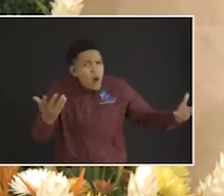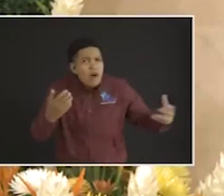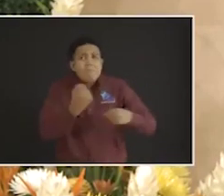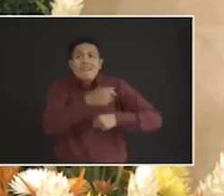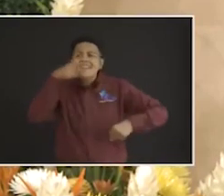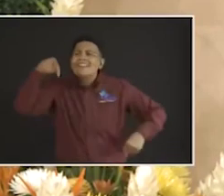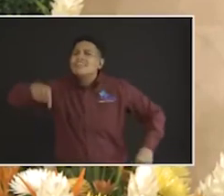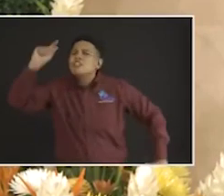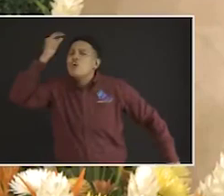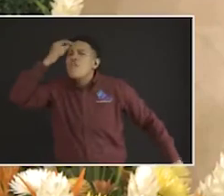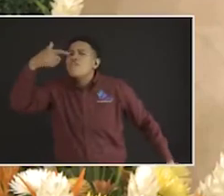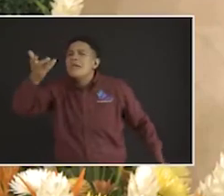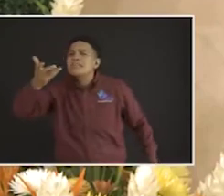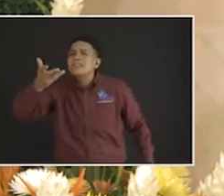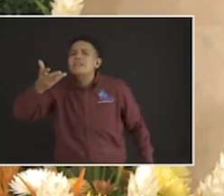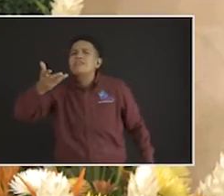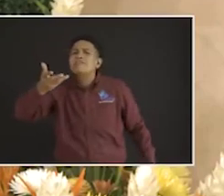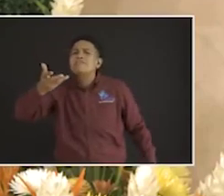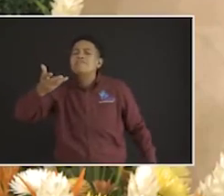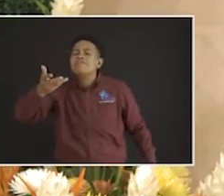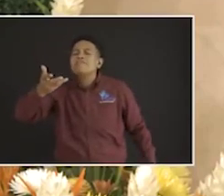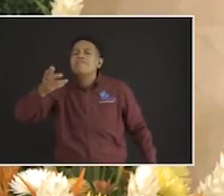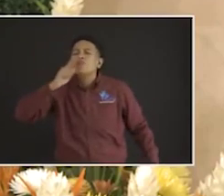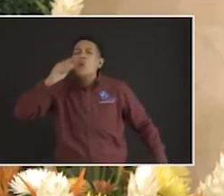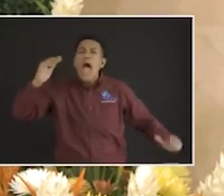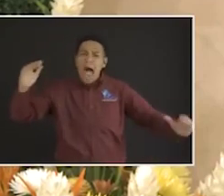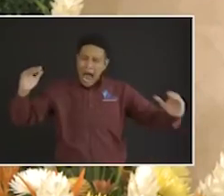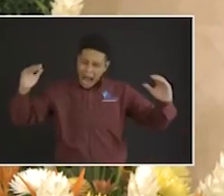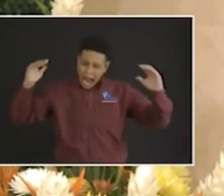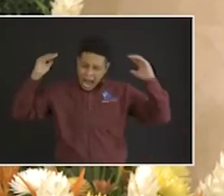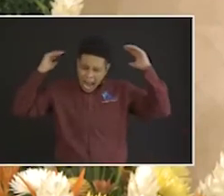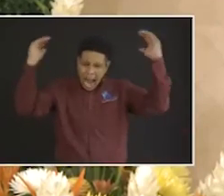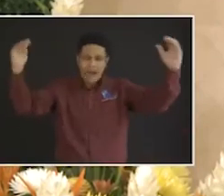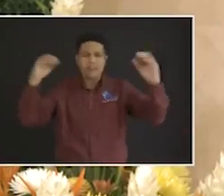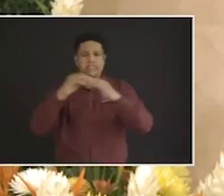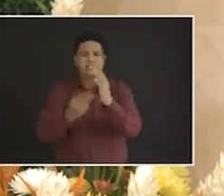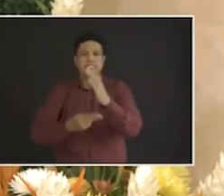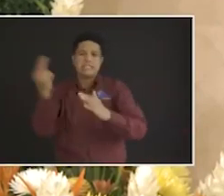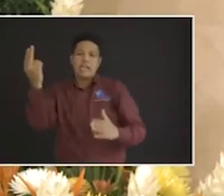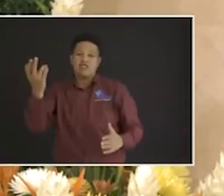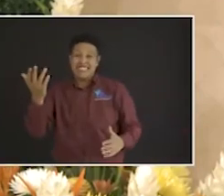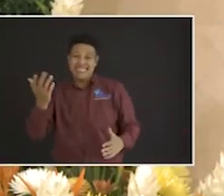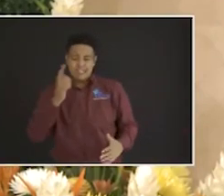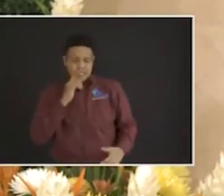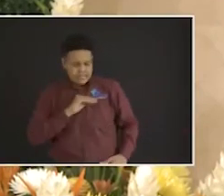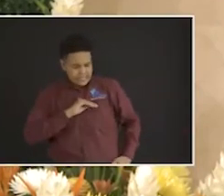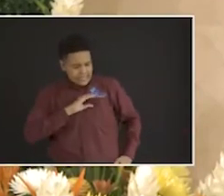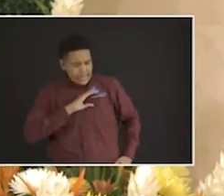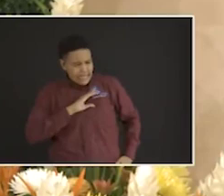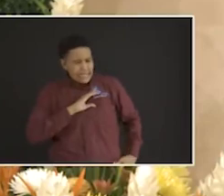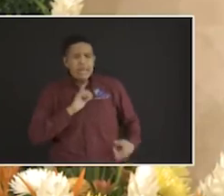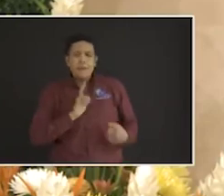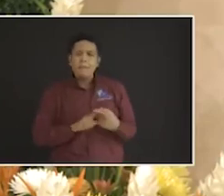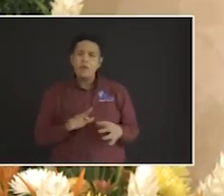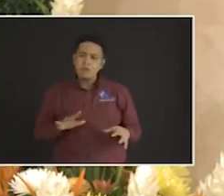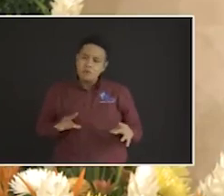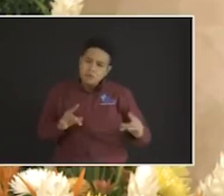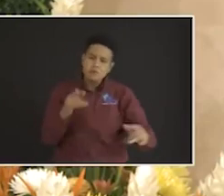this government the highest in integrity, dignity, and